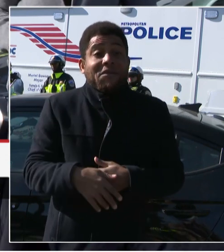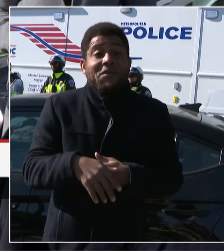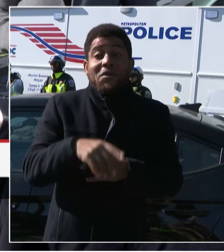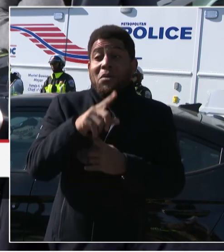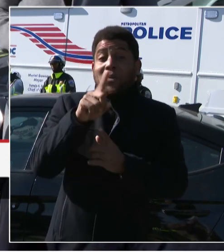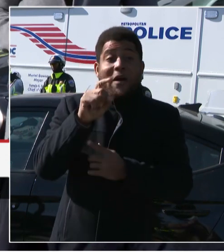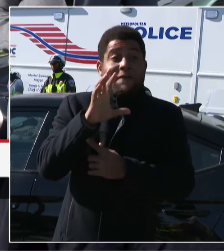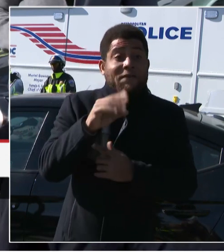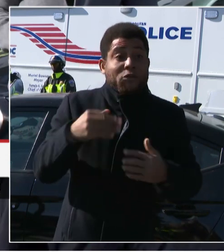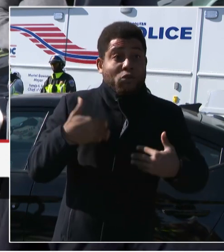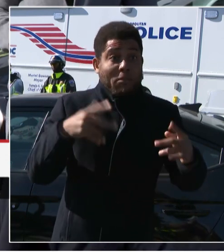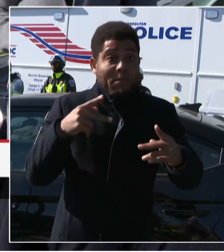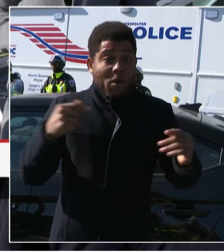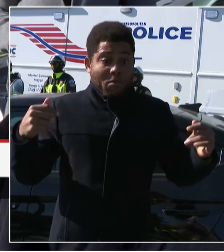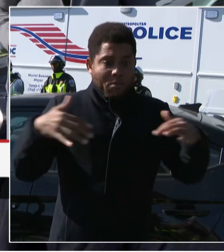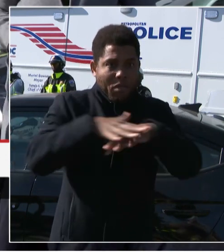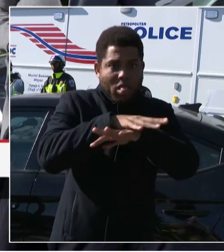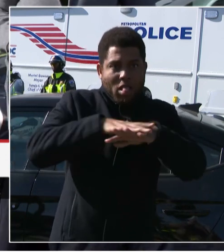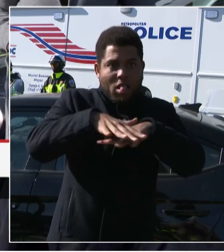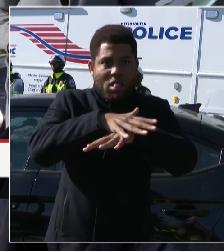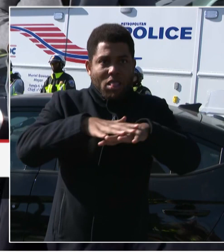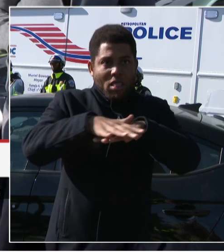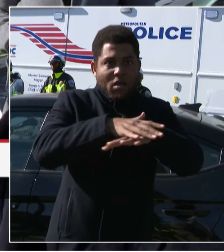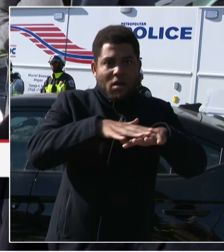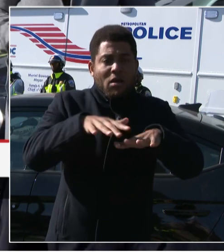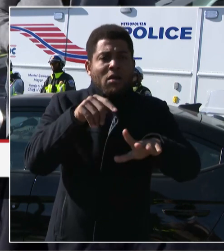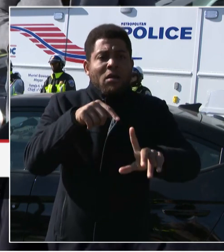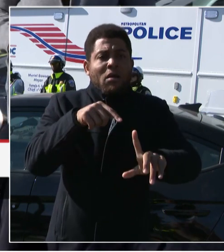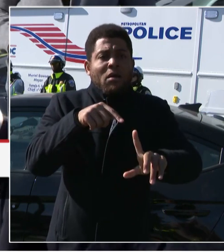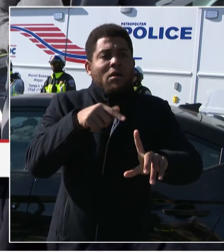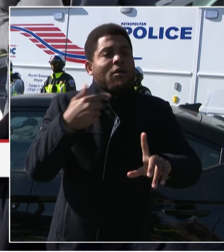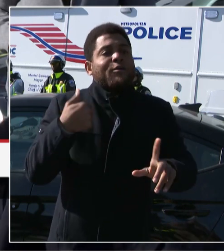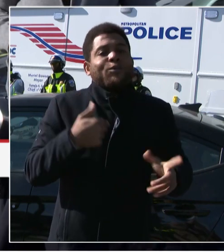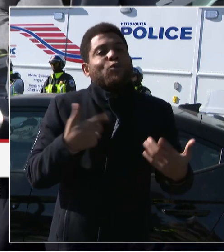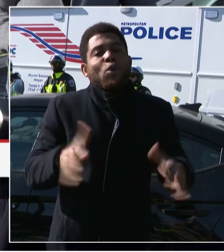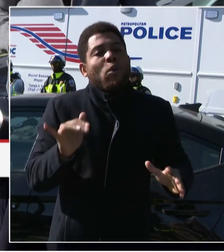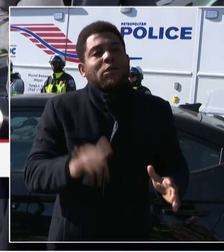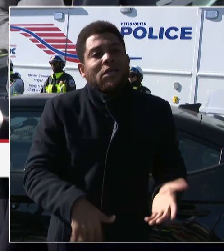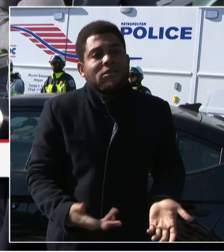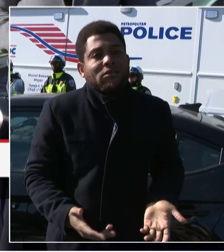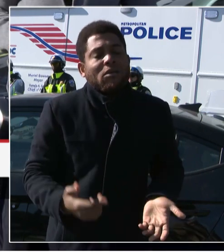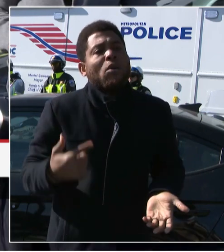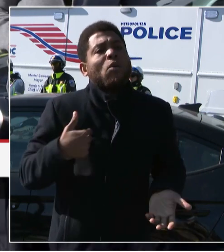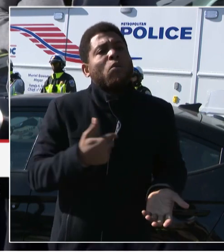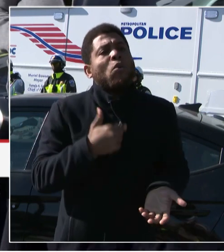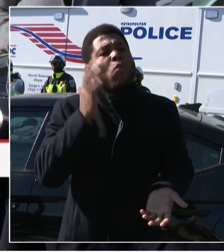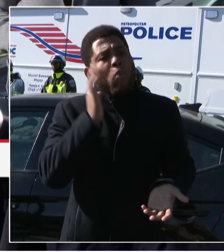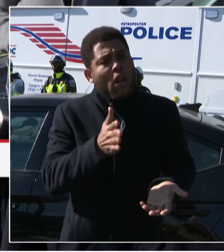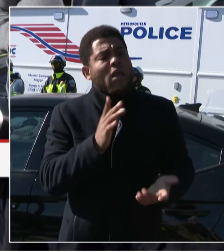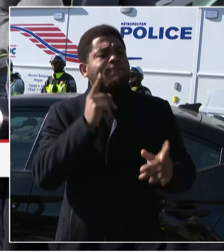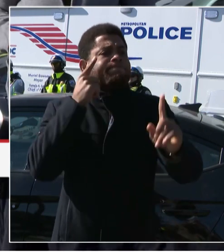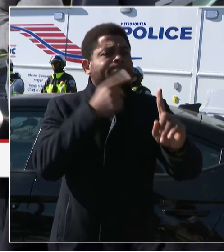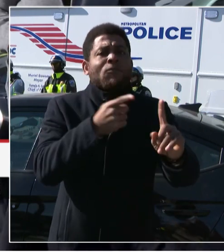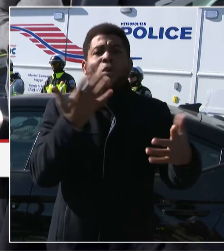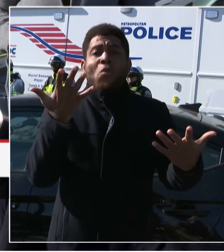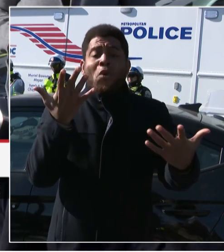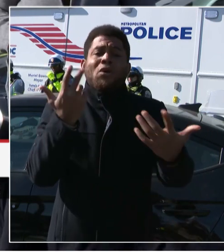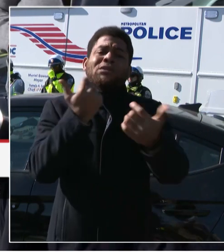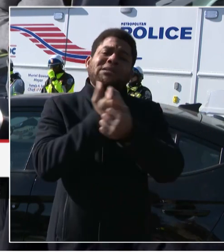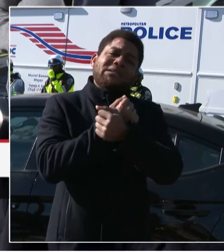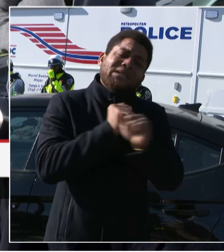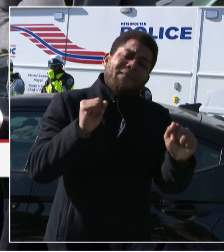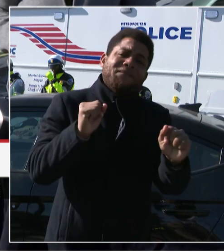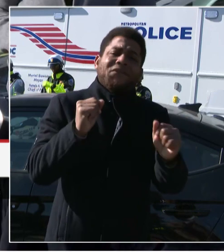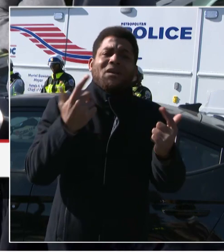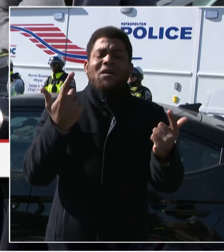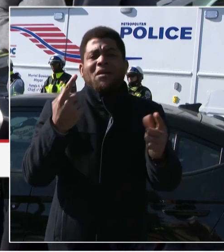the agency is more than capable of housing safely whatever number of youth the court deem need to be securely housed. I'd also